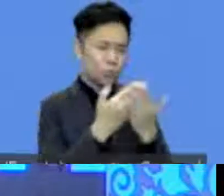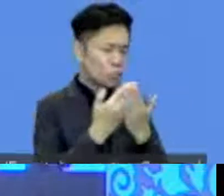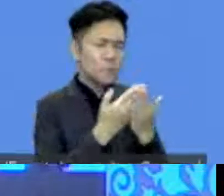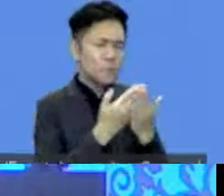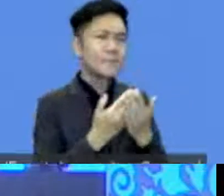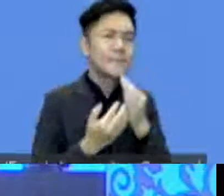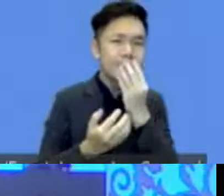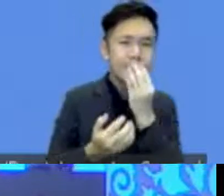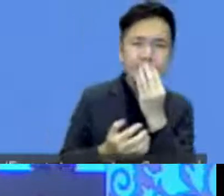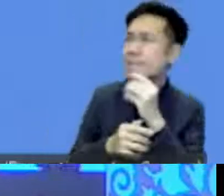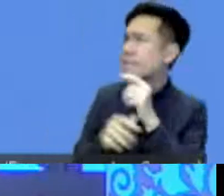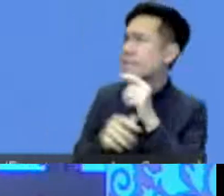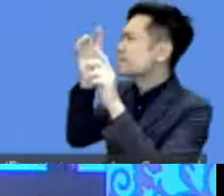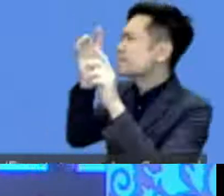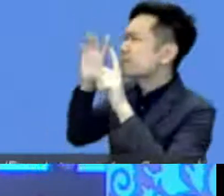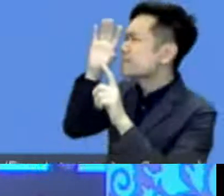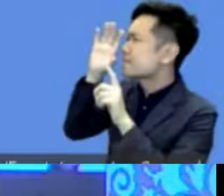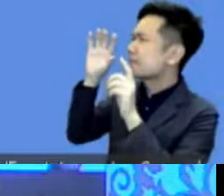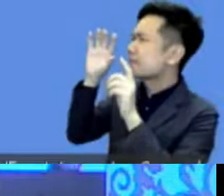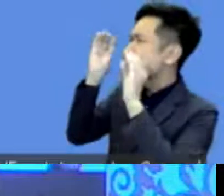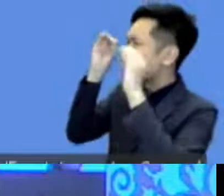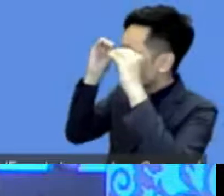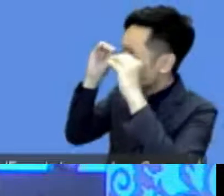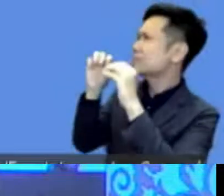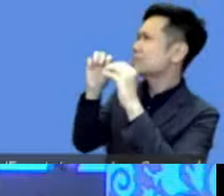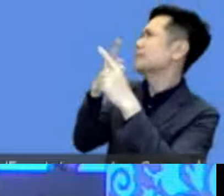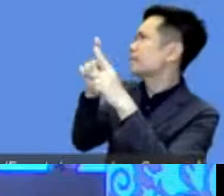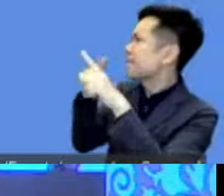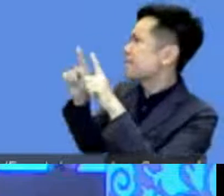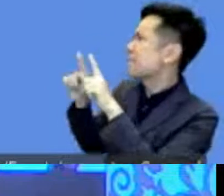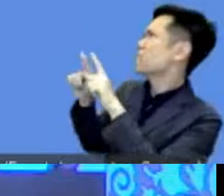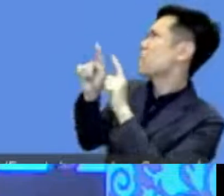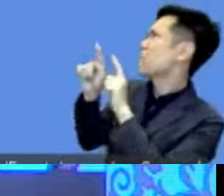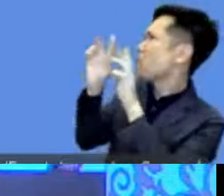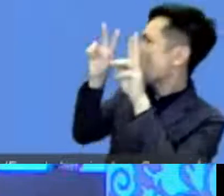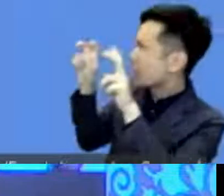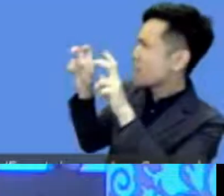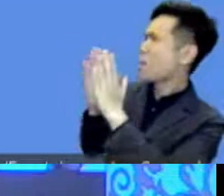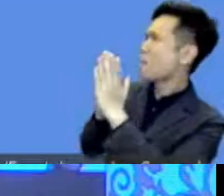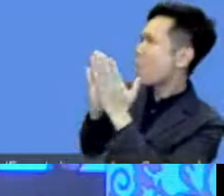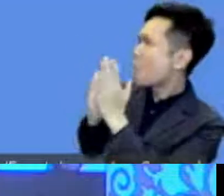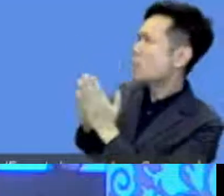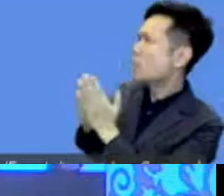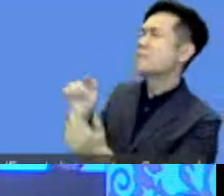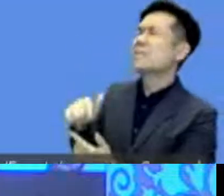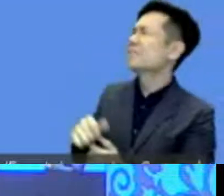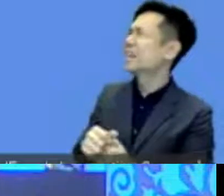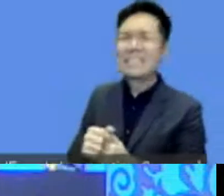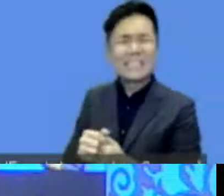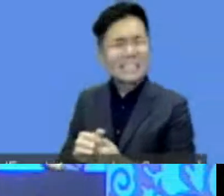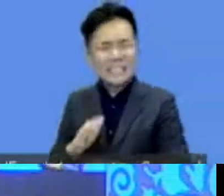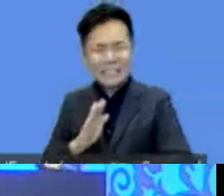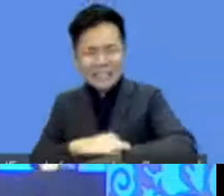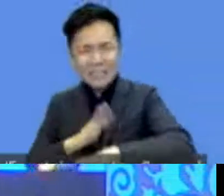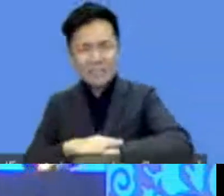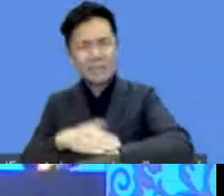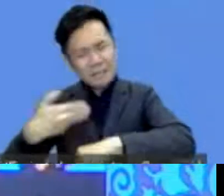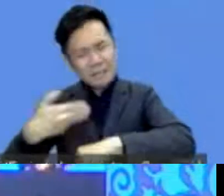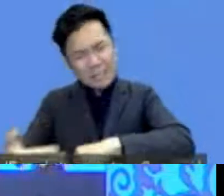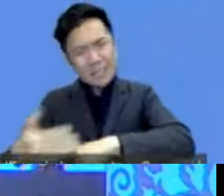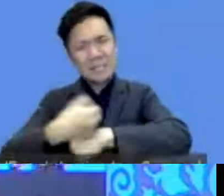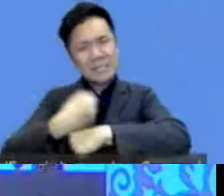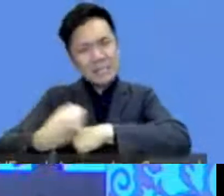credible sources online, and this frustration sometimes during research can lead